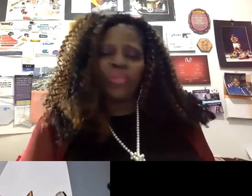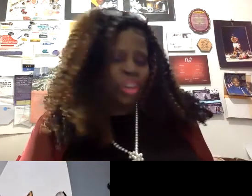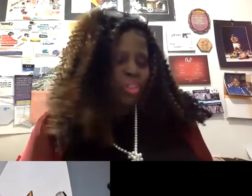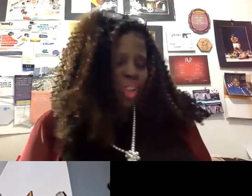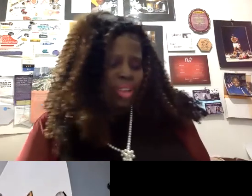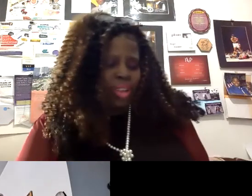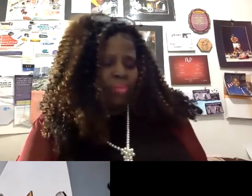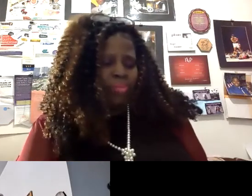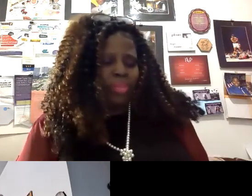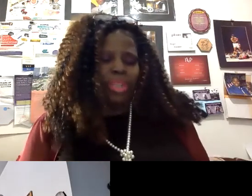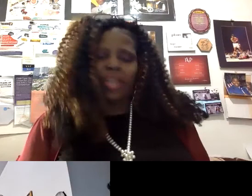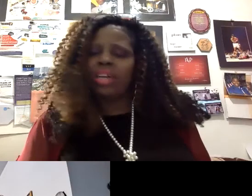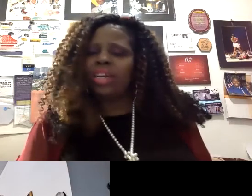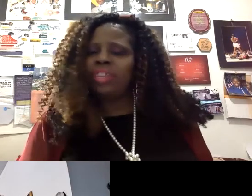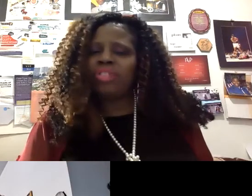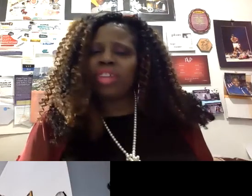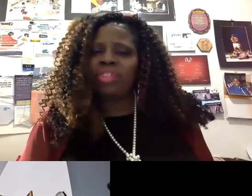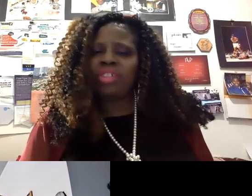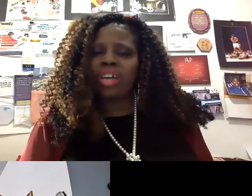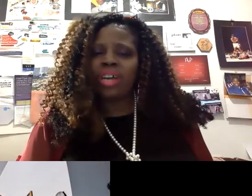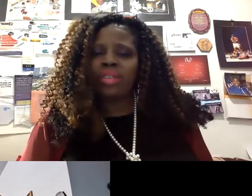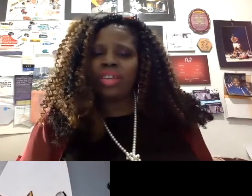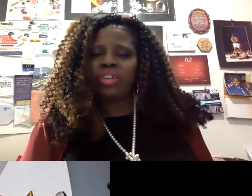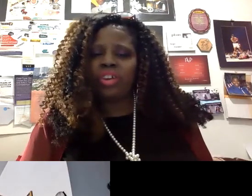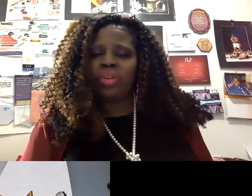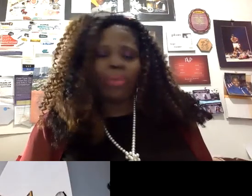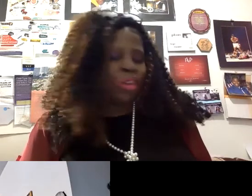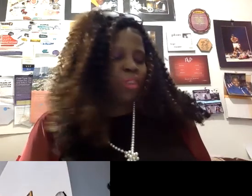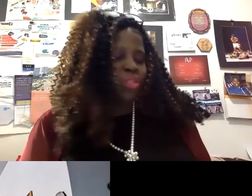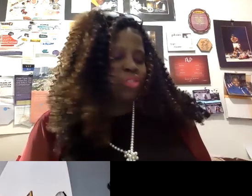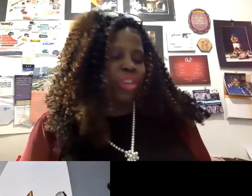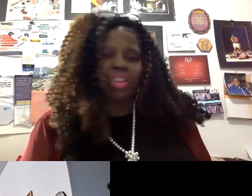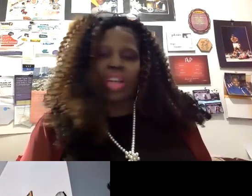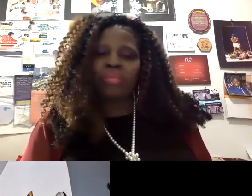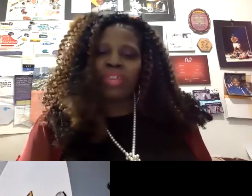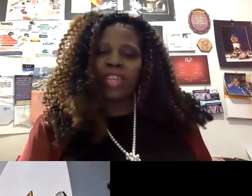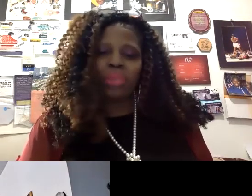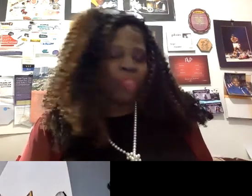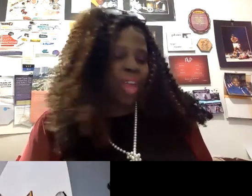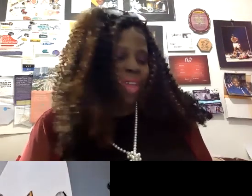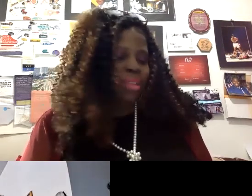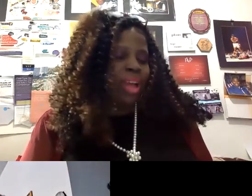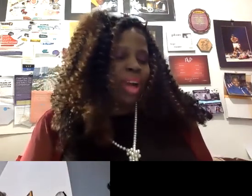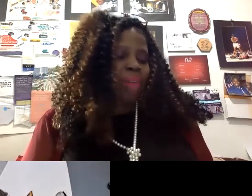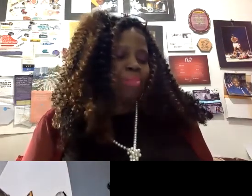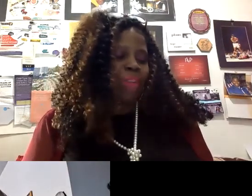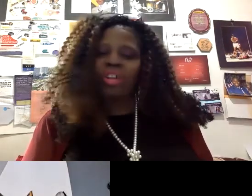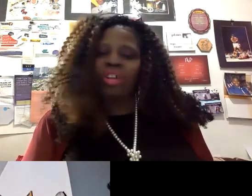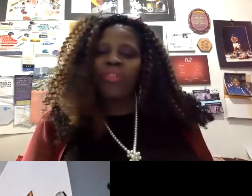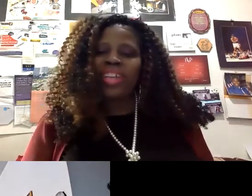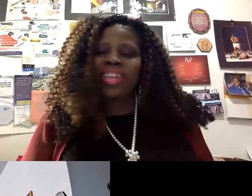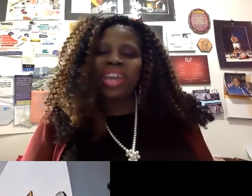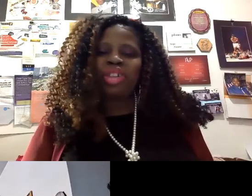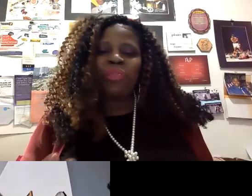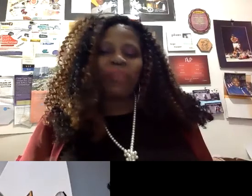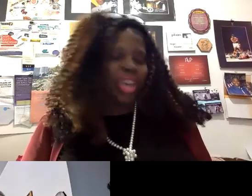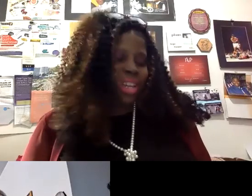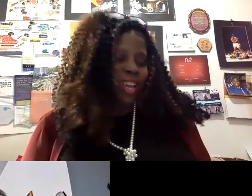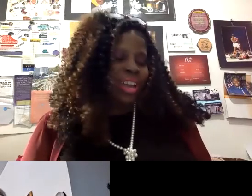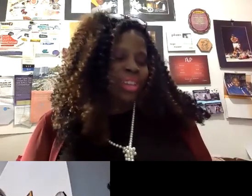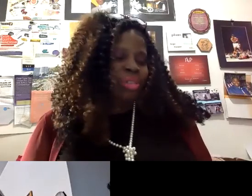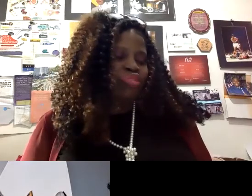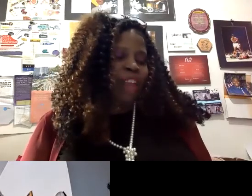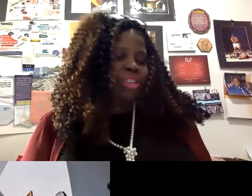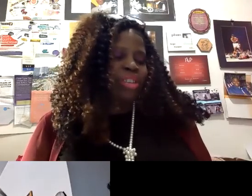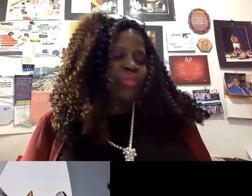thank you for your great introduction to us in your webinar registration. I was really impressed. Practical financial